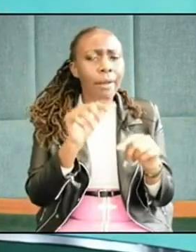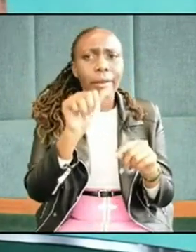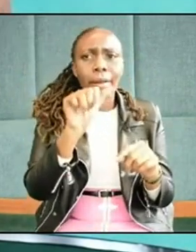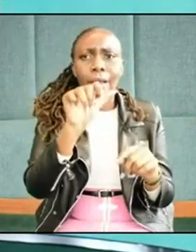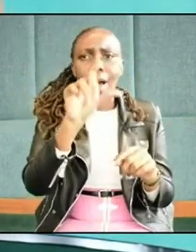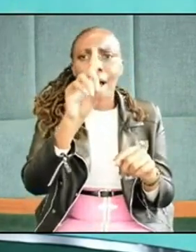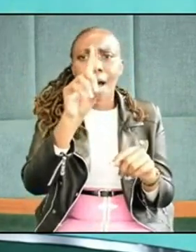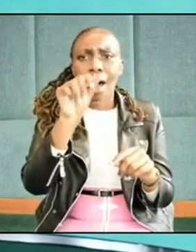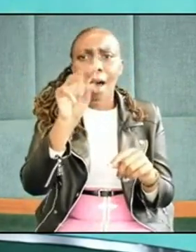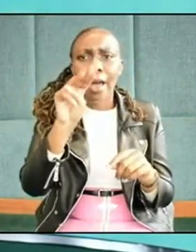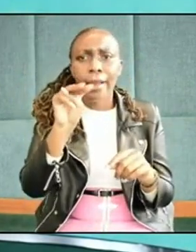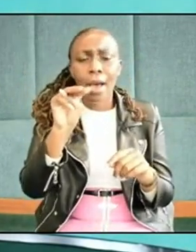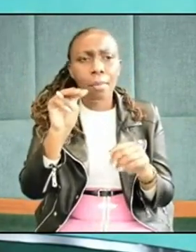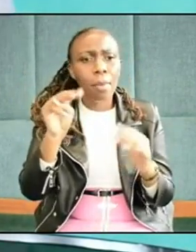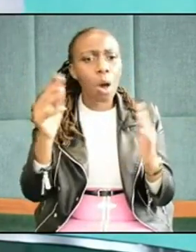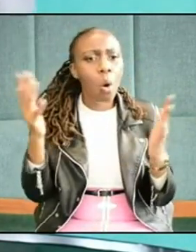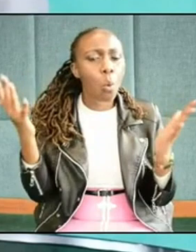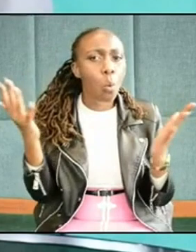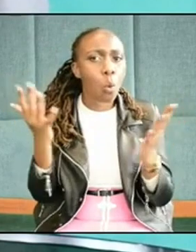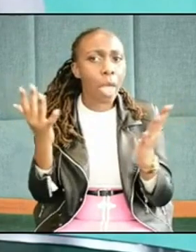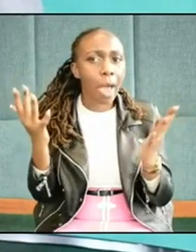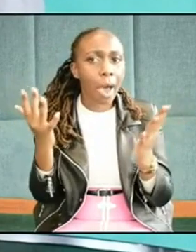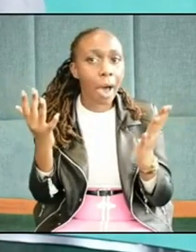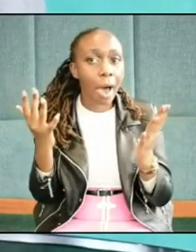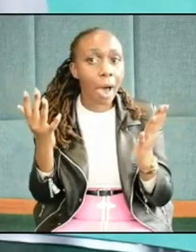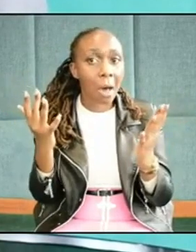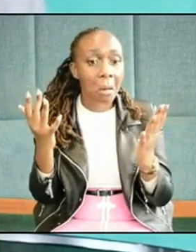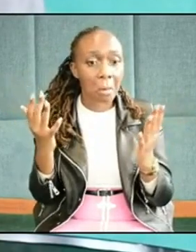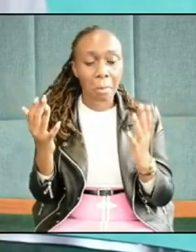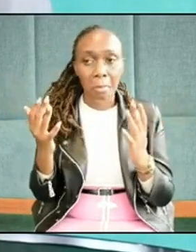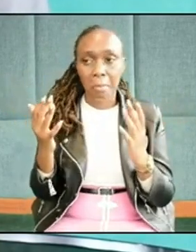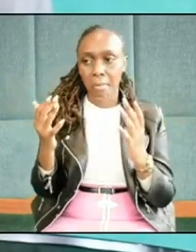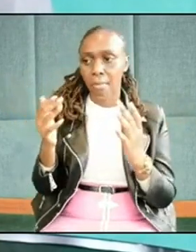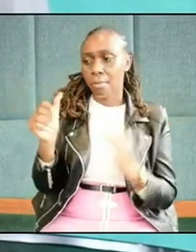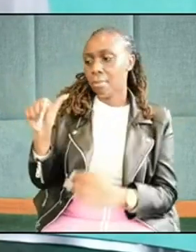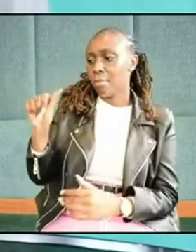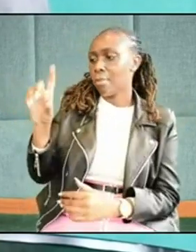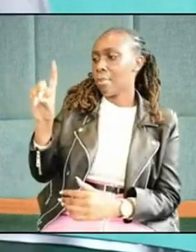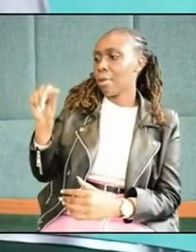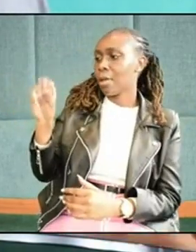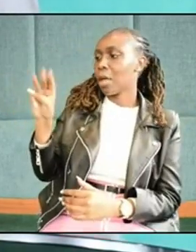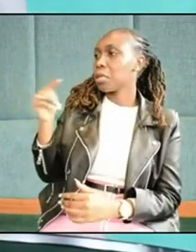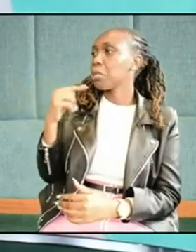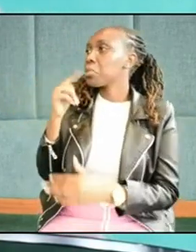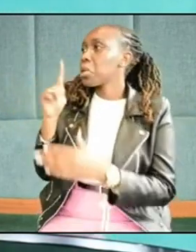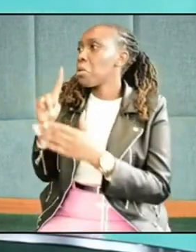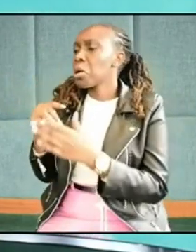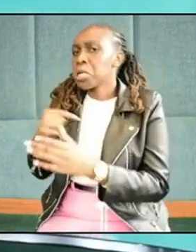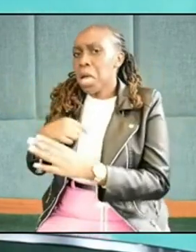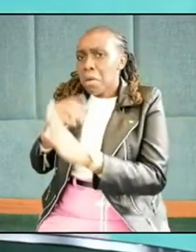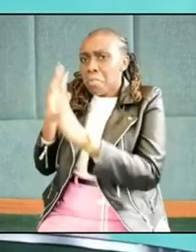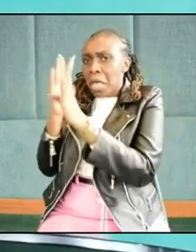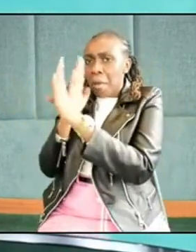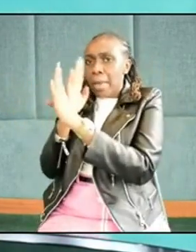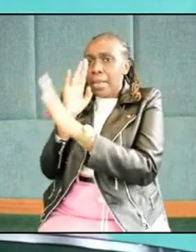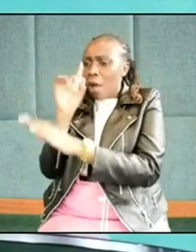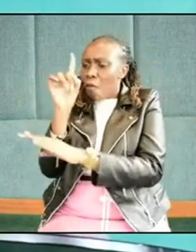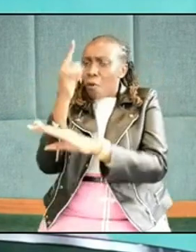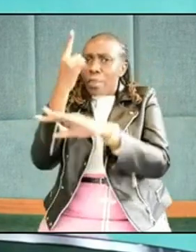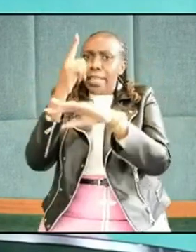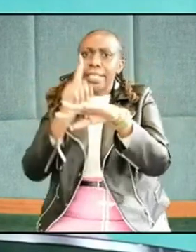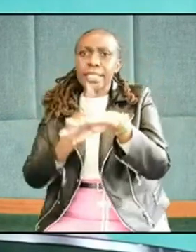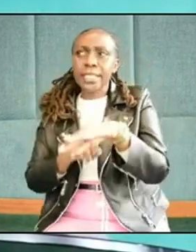"Adam, Adam, where are you?" And Adam said, "I am hiding." For the first time, we hear